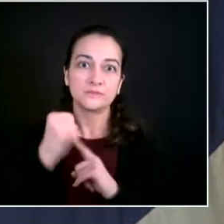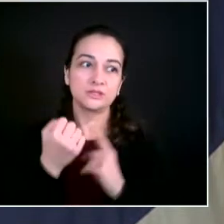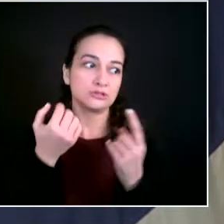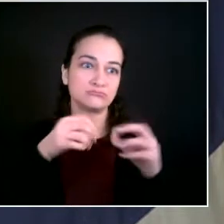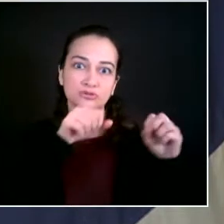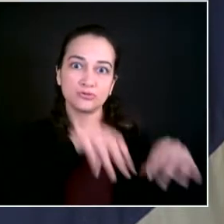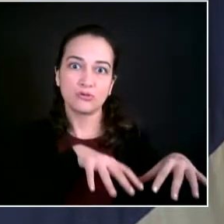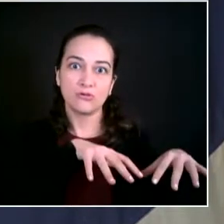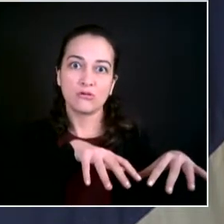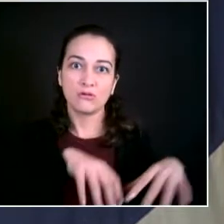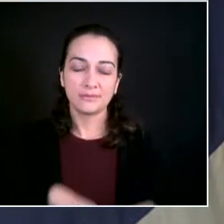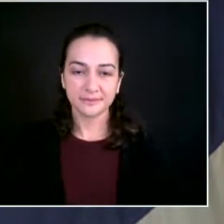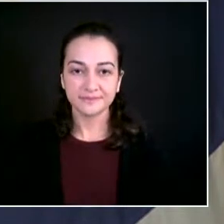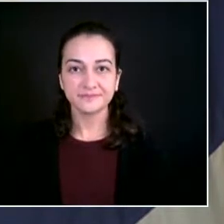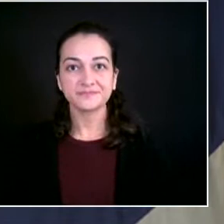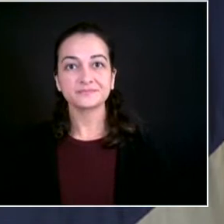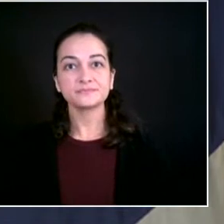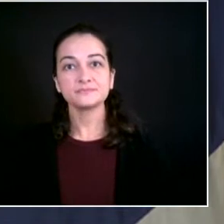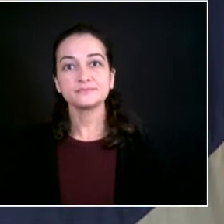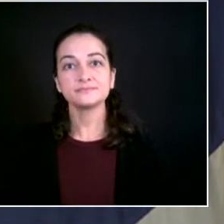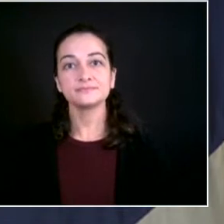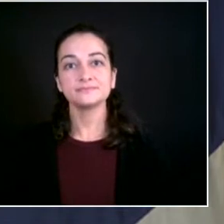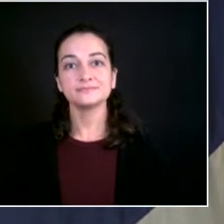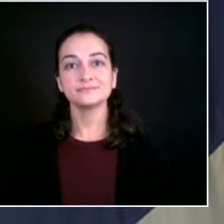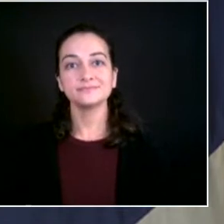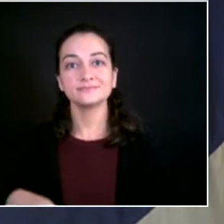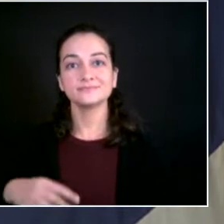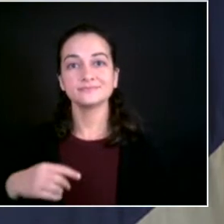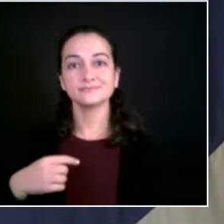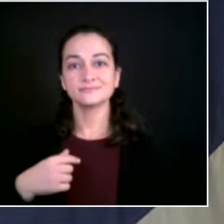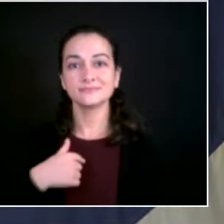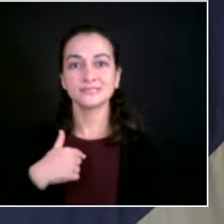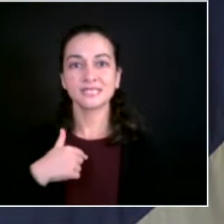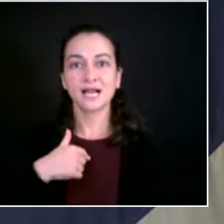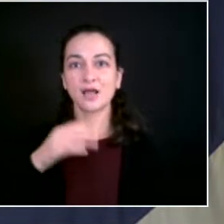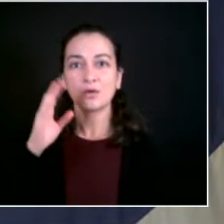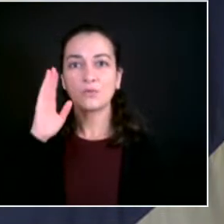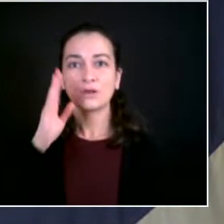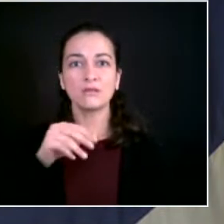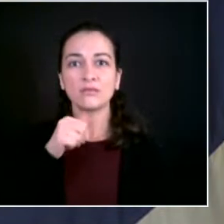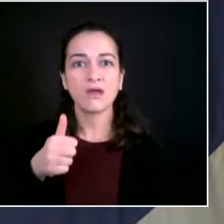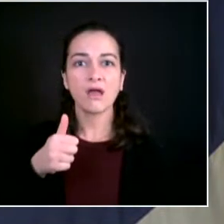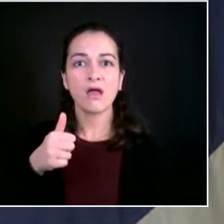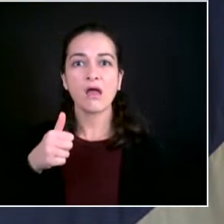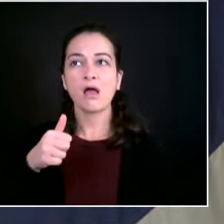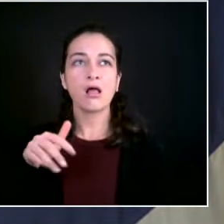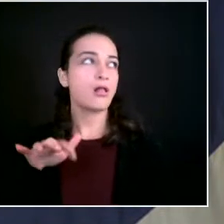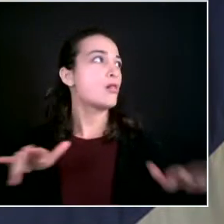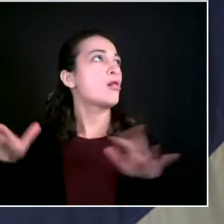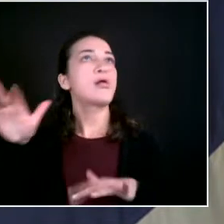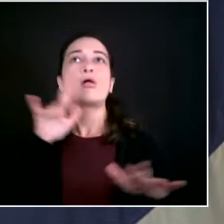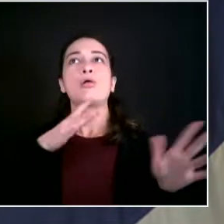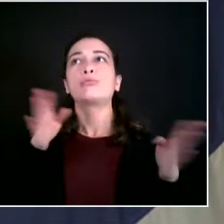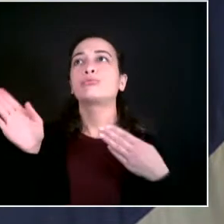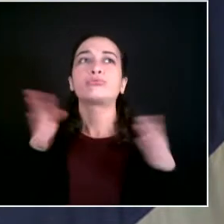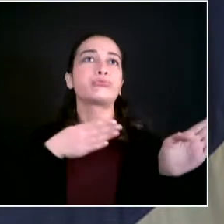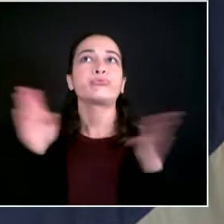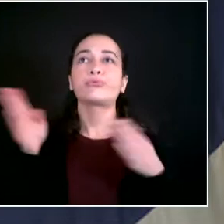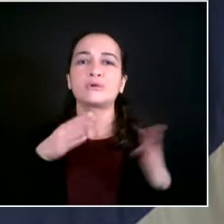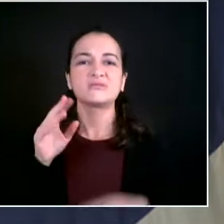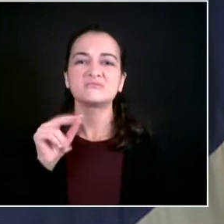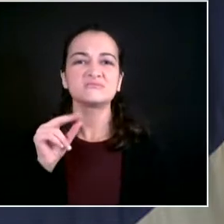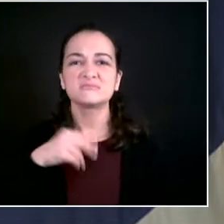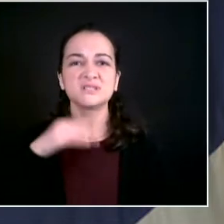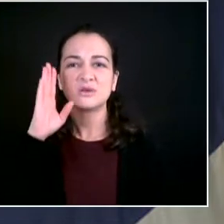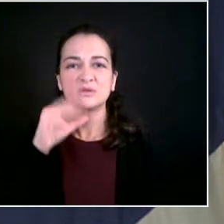off what was important, you and your family's future. And because of that, our city government